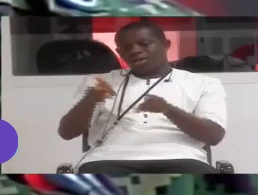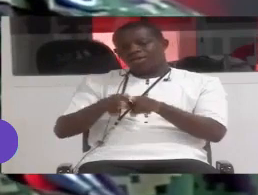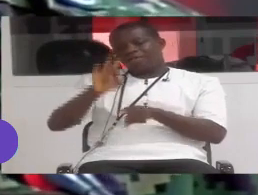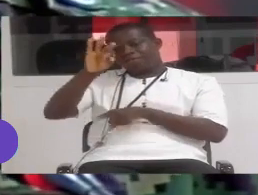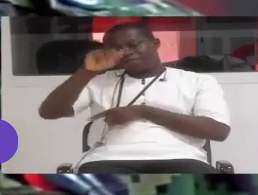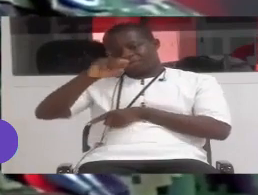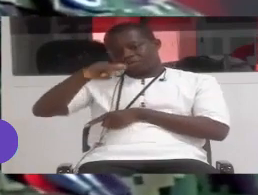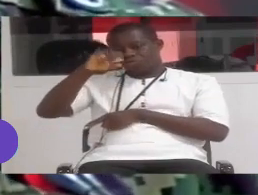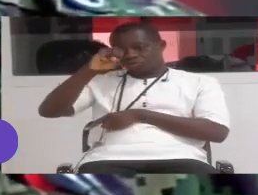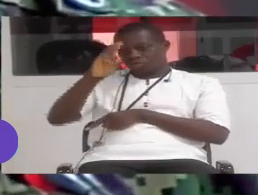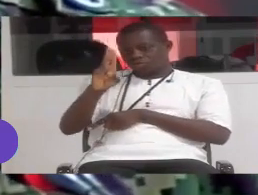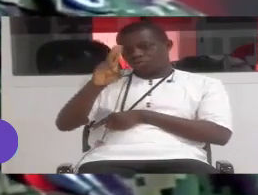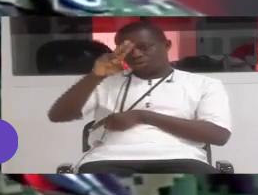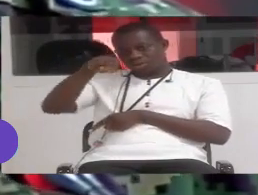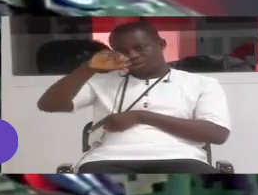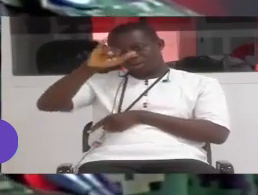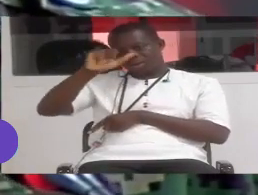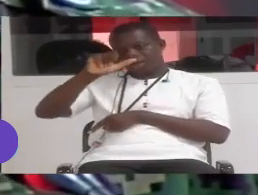wo2 fansu nyabali